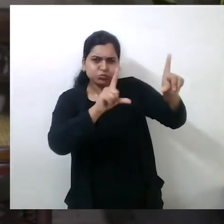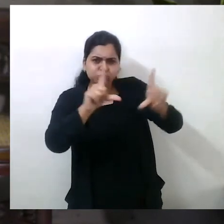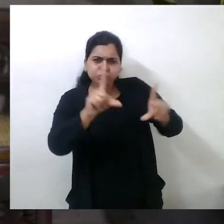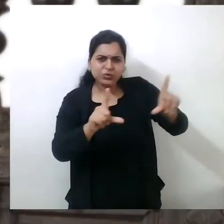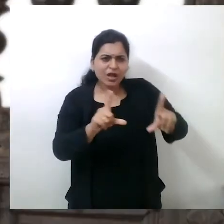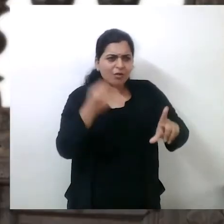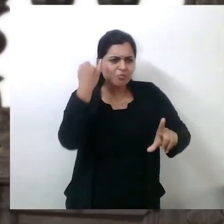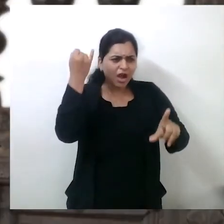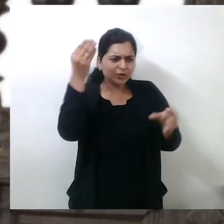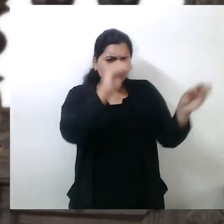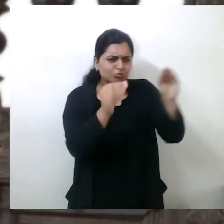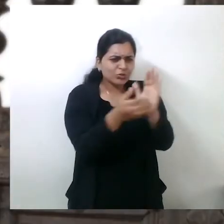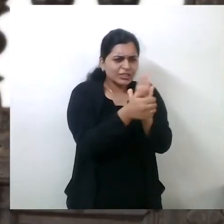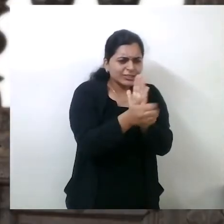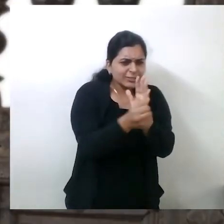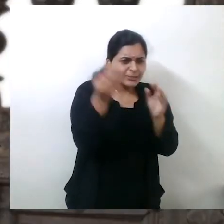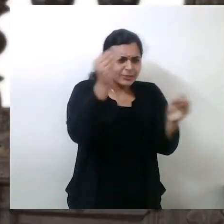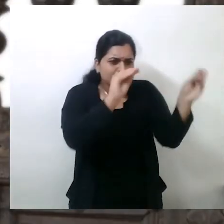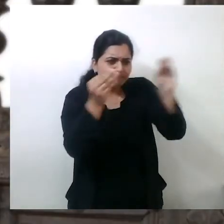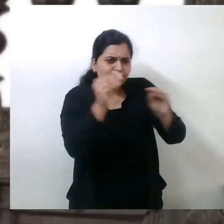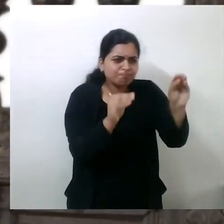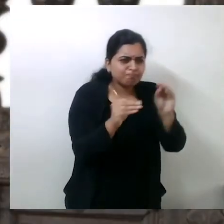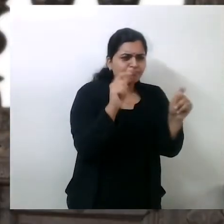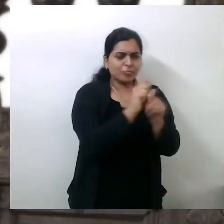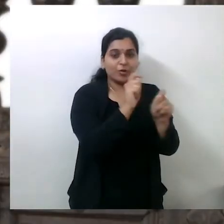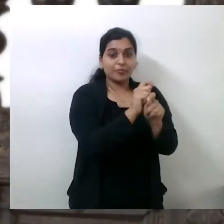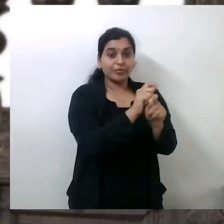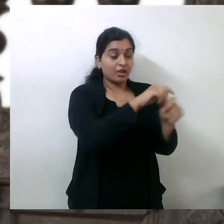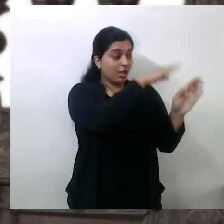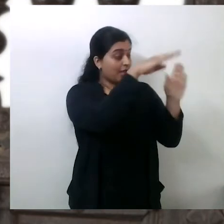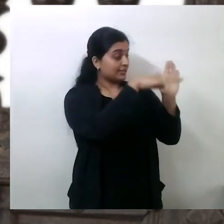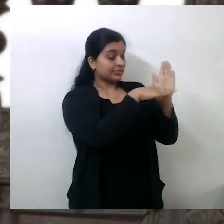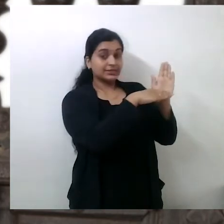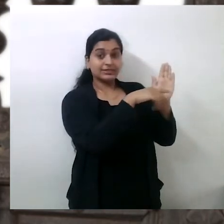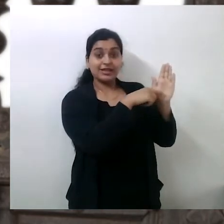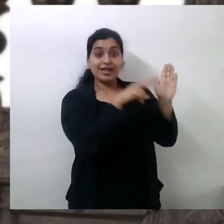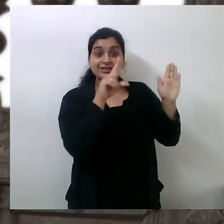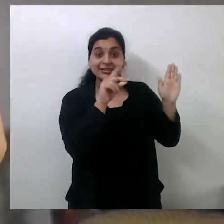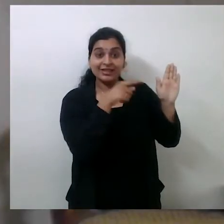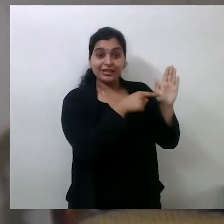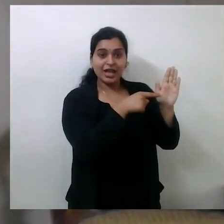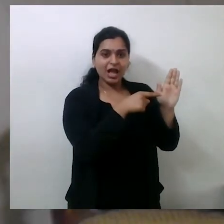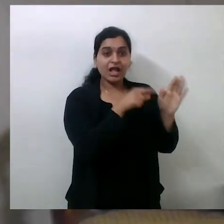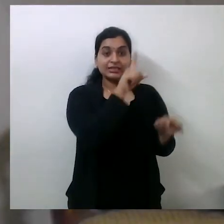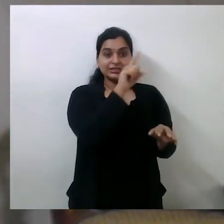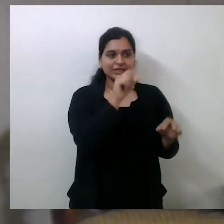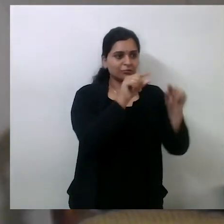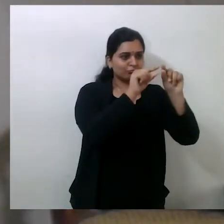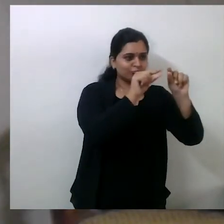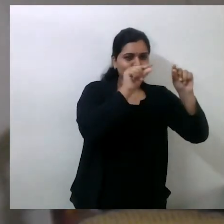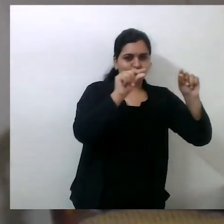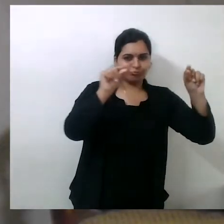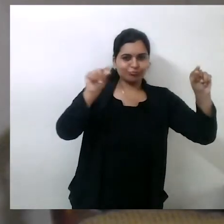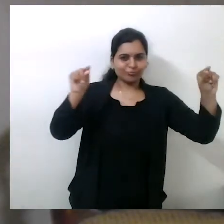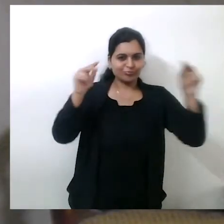of techniques and skill sets. On the second row, we can see 10 spindles. Now, this is again interesting